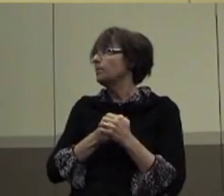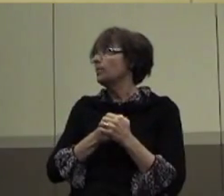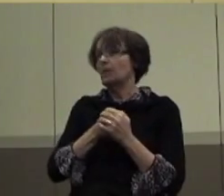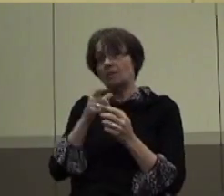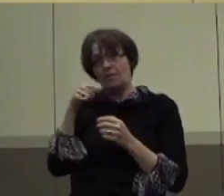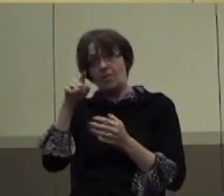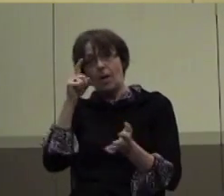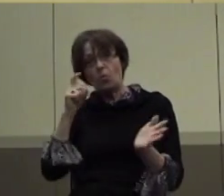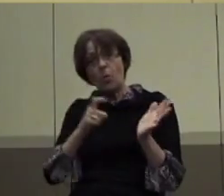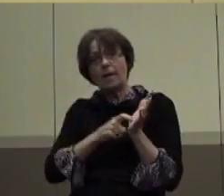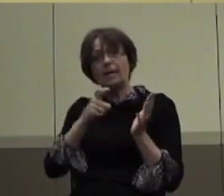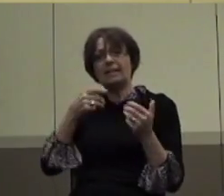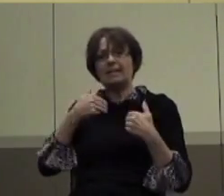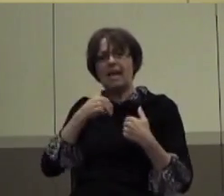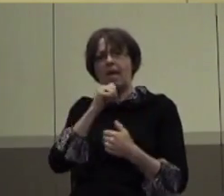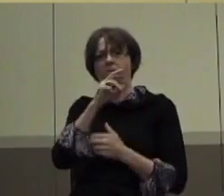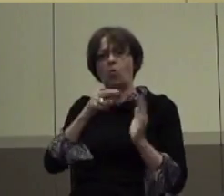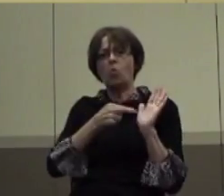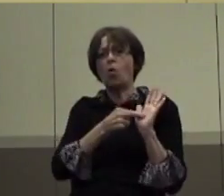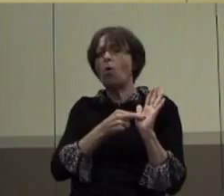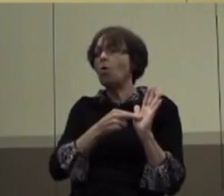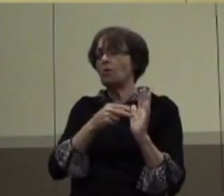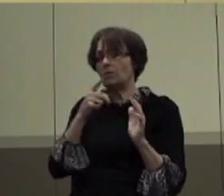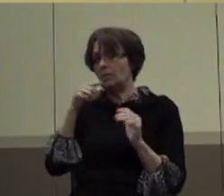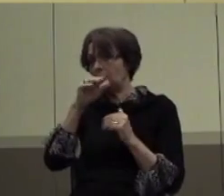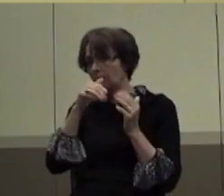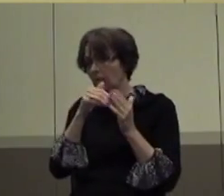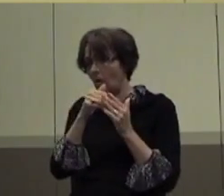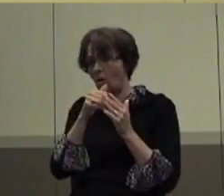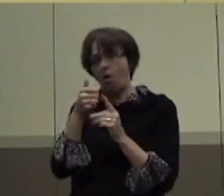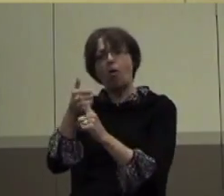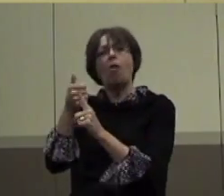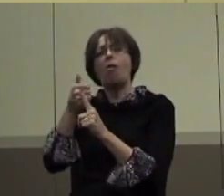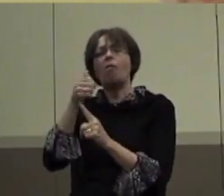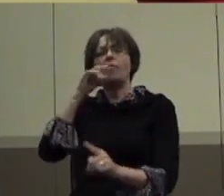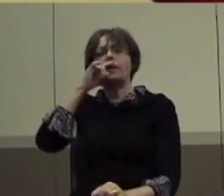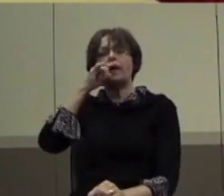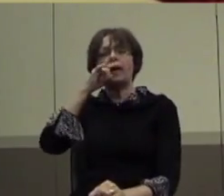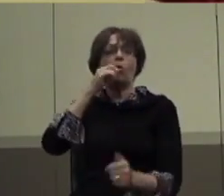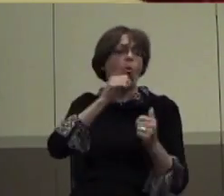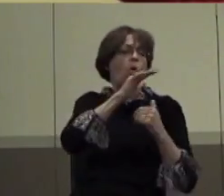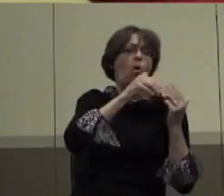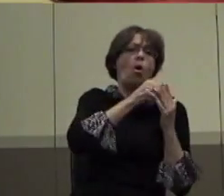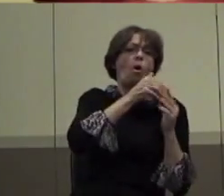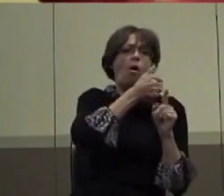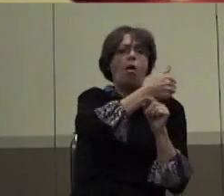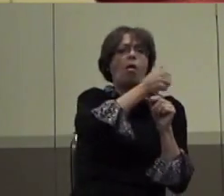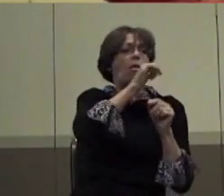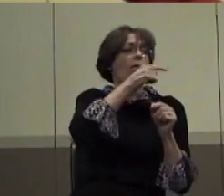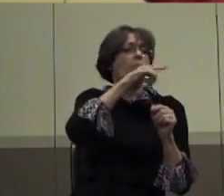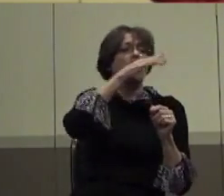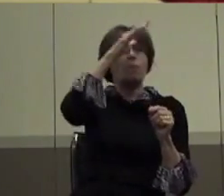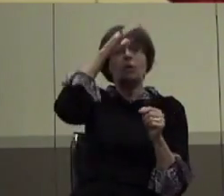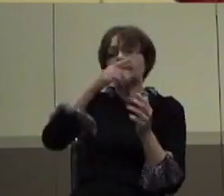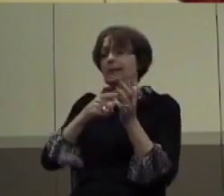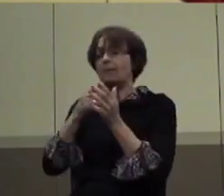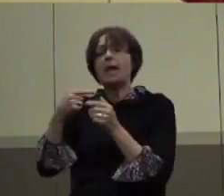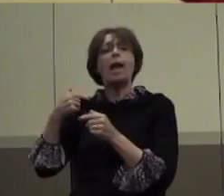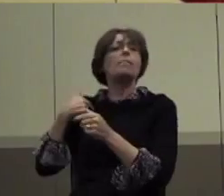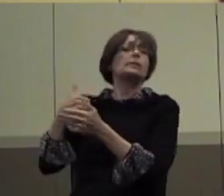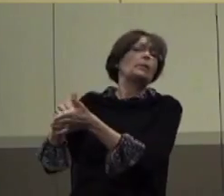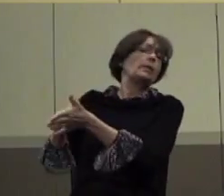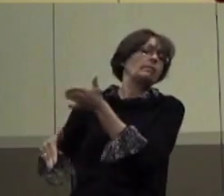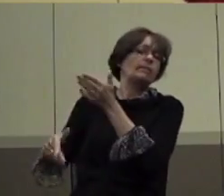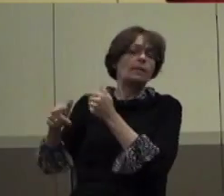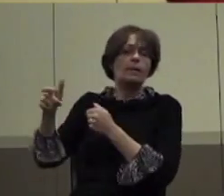Okay? Do they recognize they have a role? Is it all the kid? Is it all the parents? Sometimes we even give the kid a pass,